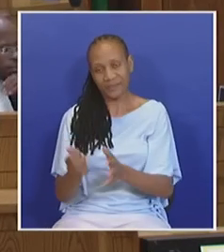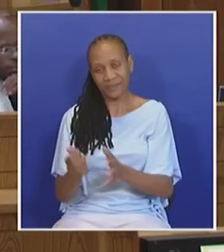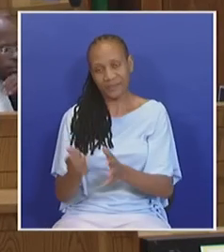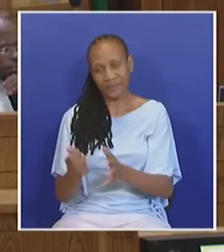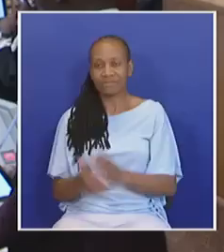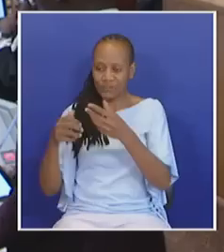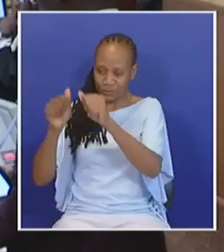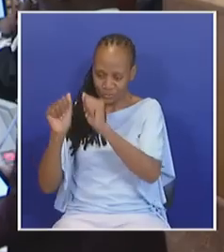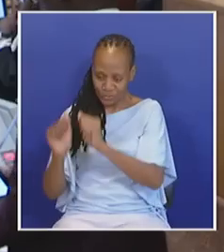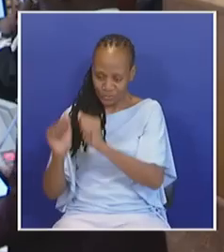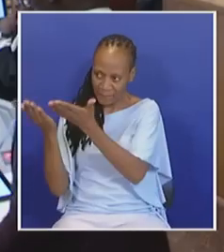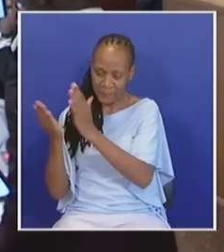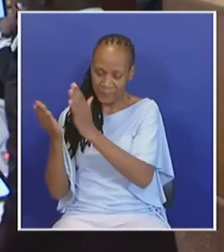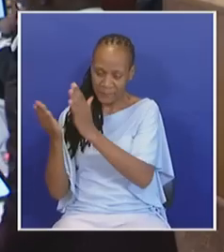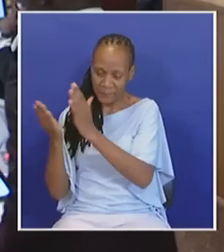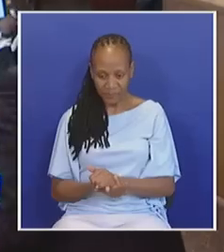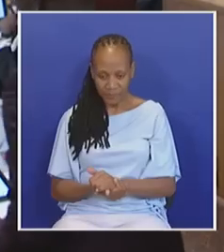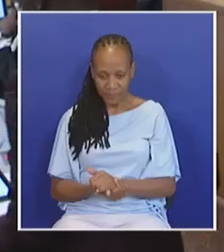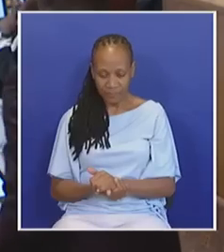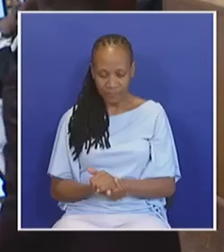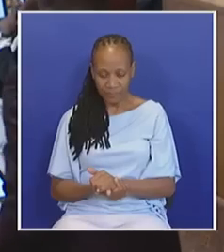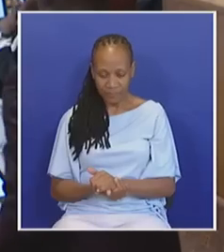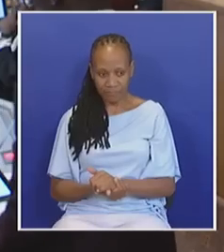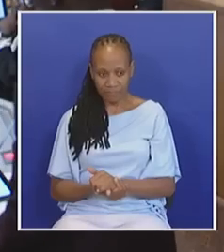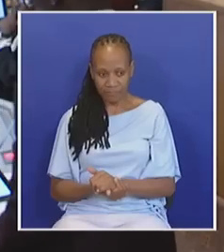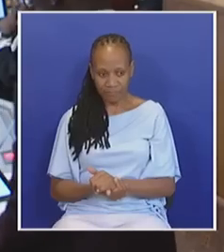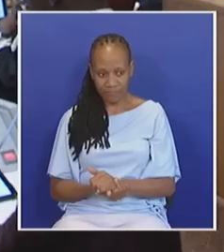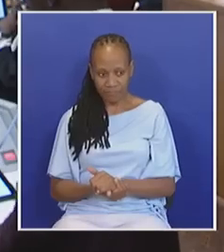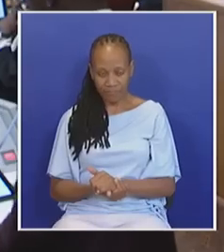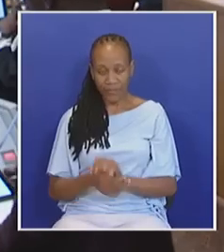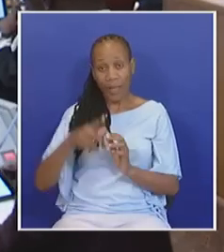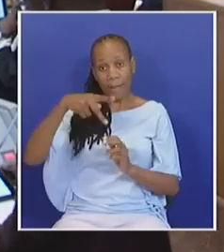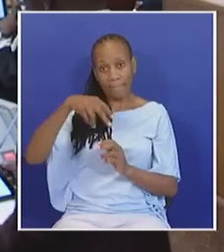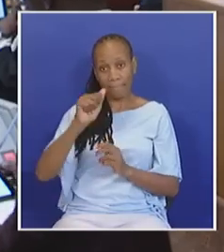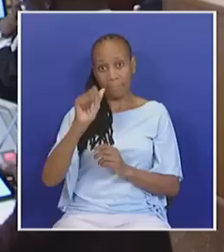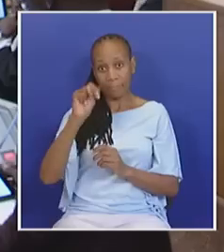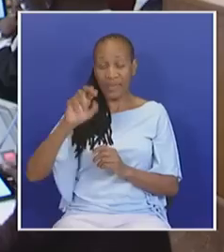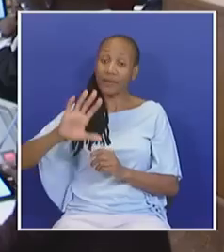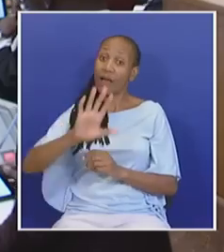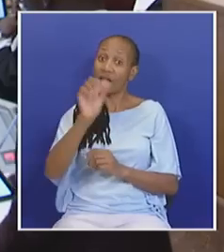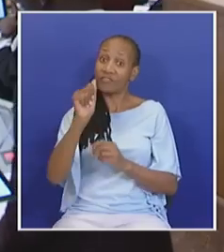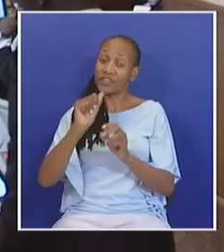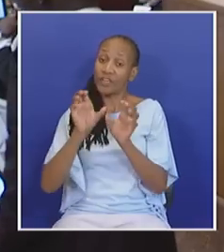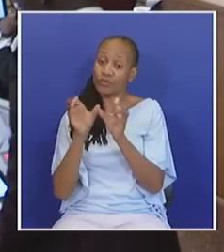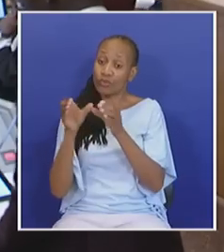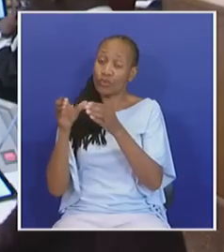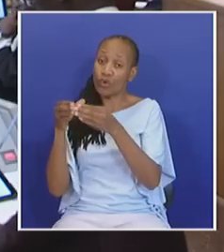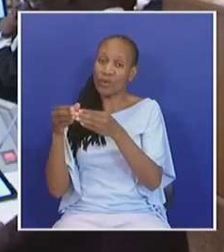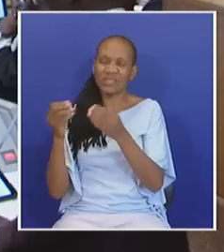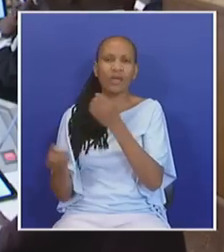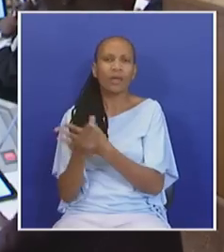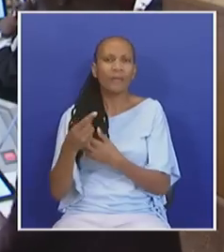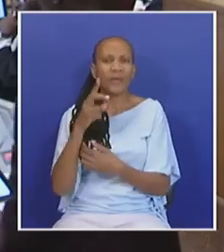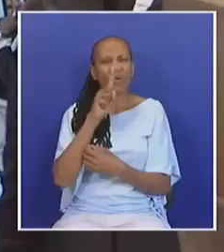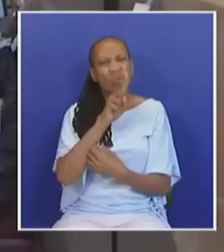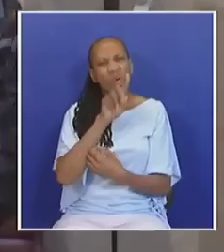Honorable Chairperson, the first ever Pan-African Congress held in London in the year 1900, which